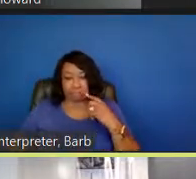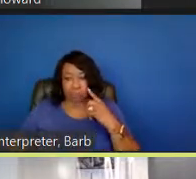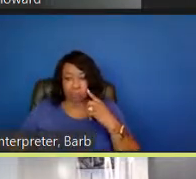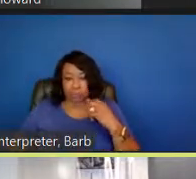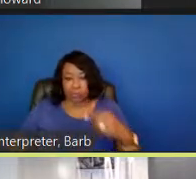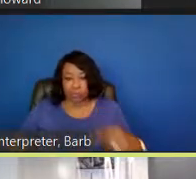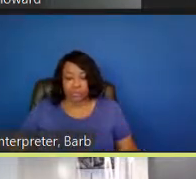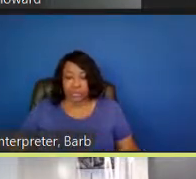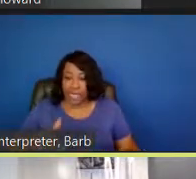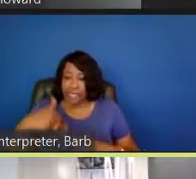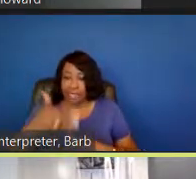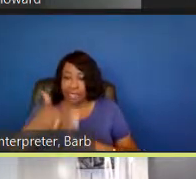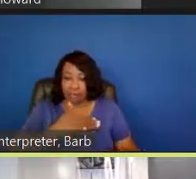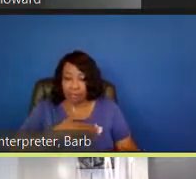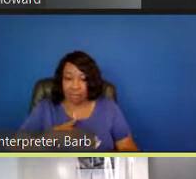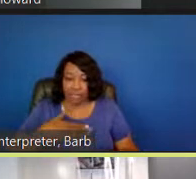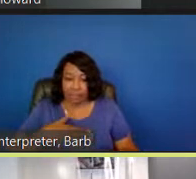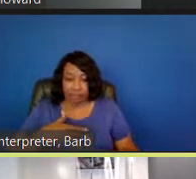Next, please.